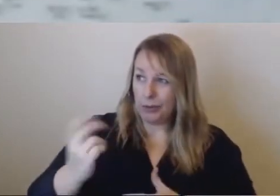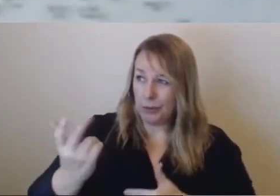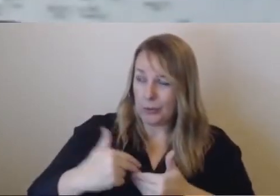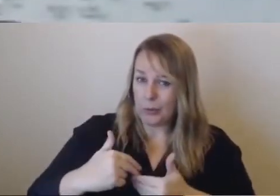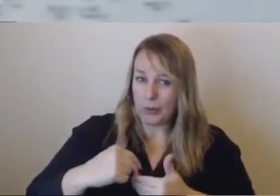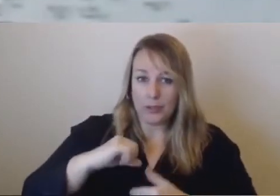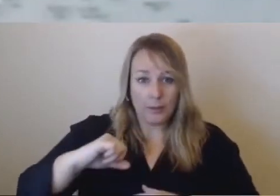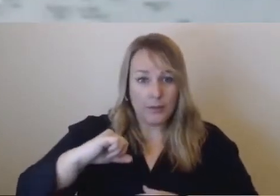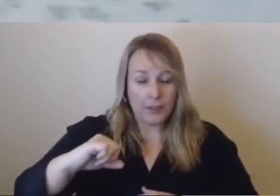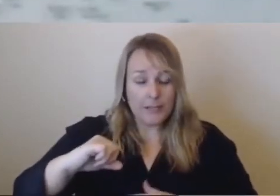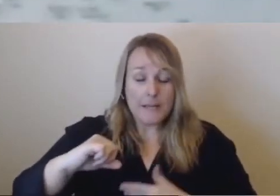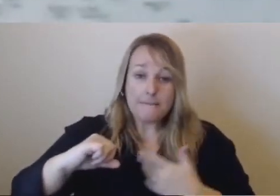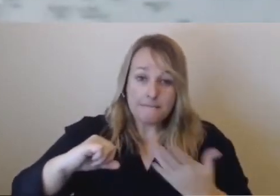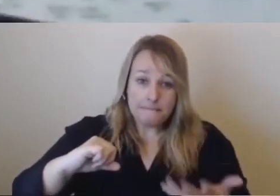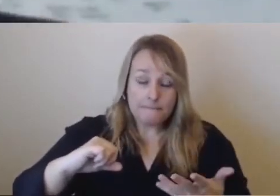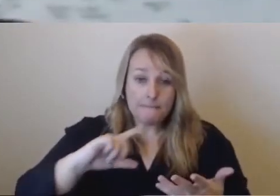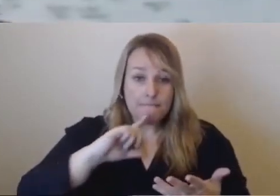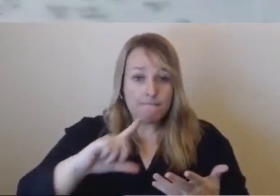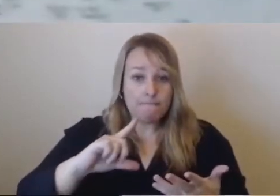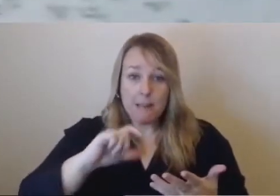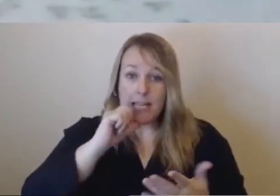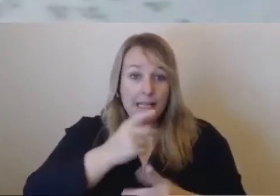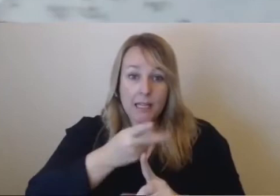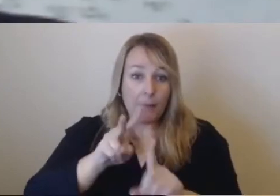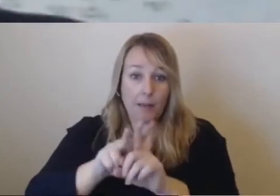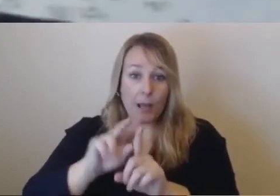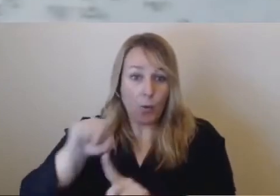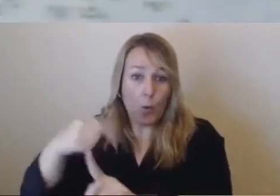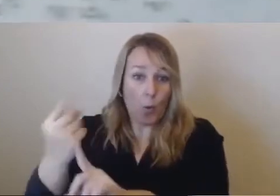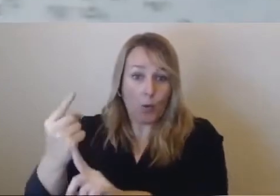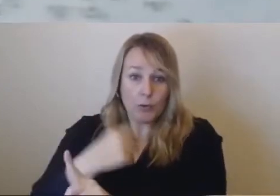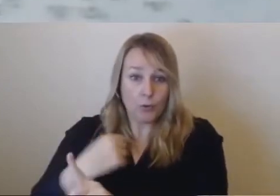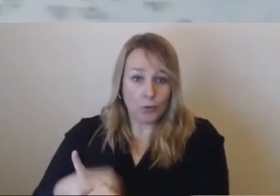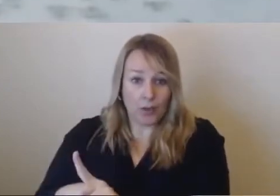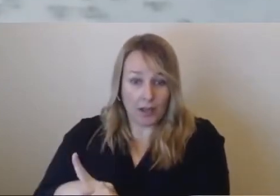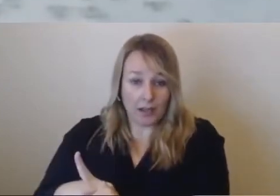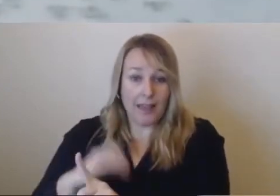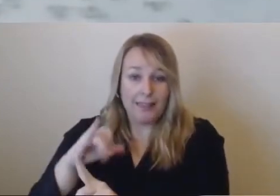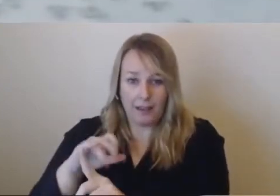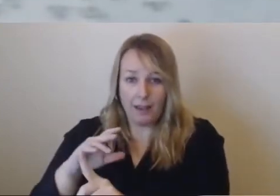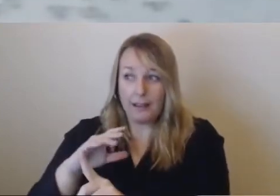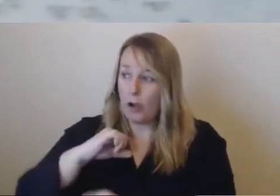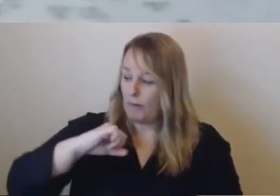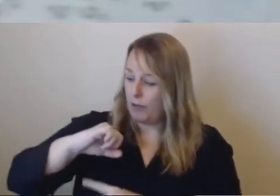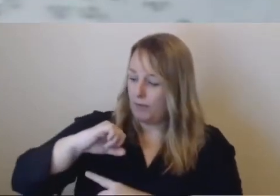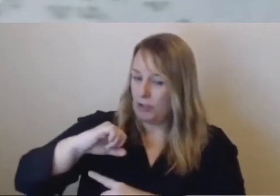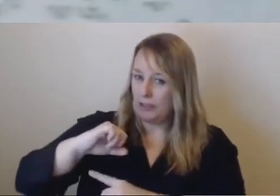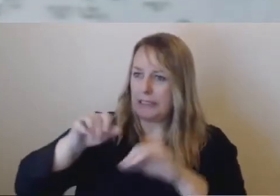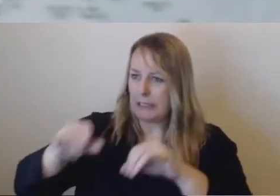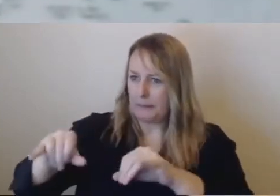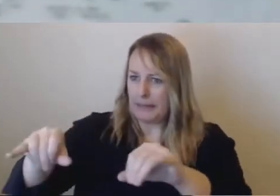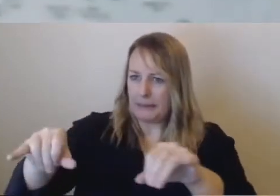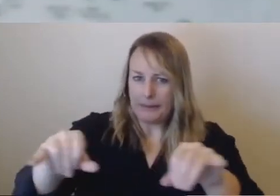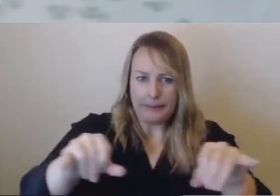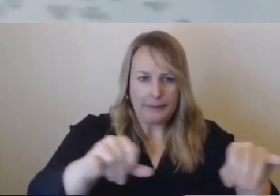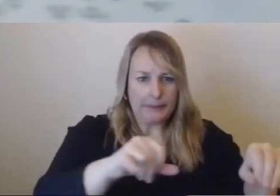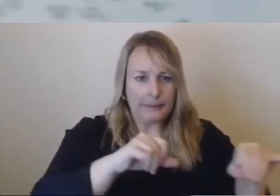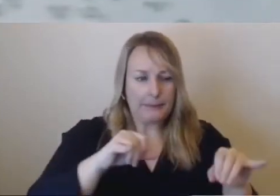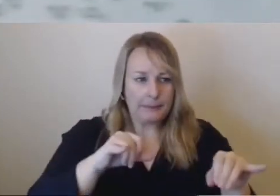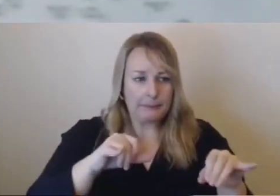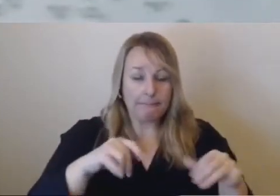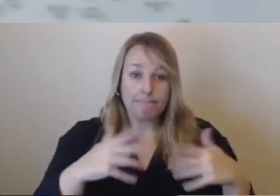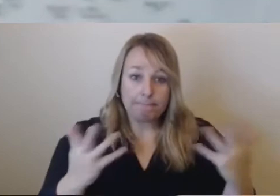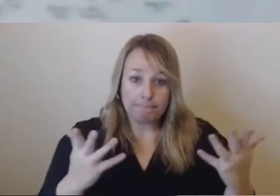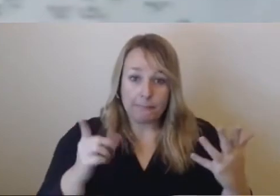Arms Trade Treaty, in fact, did not apply only to China, but it applied to many of the other arms exporters, and China was, in fact, not